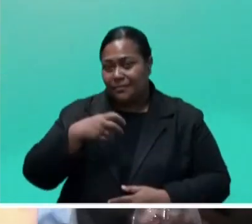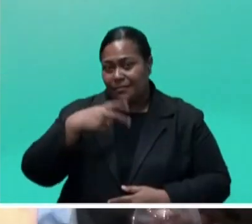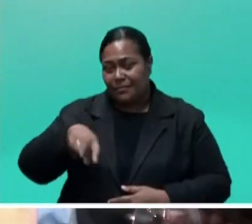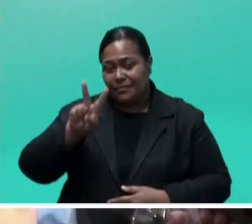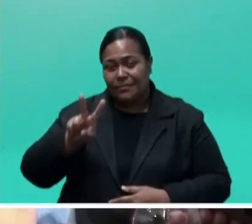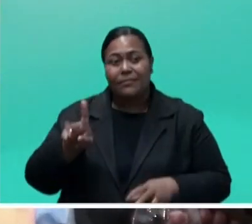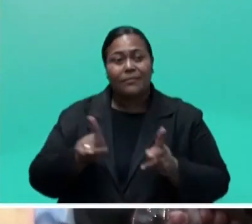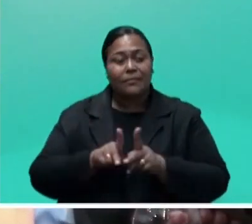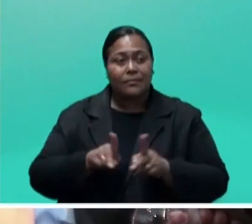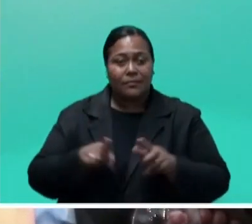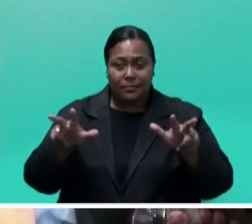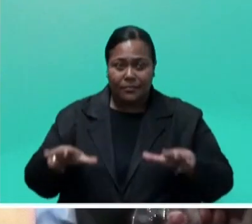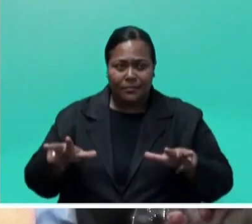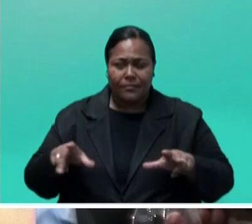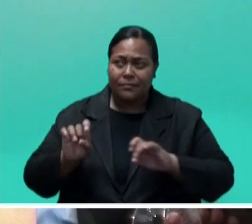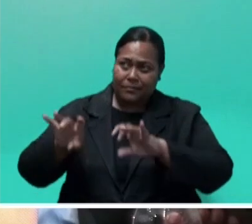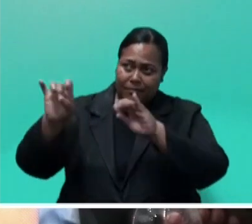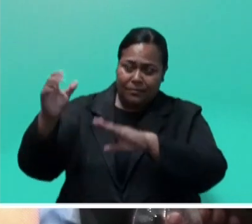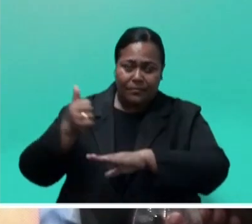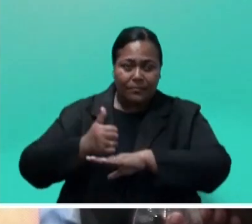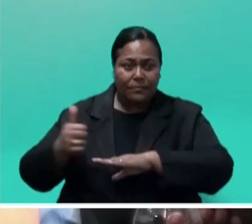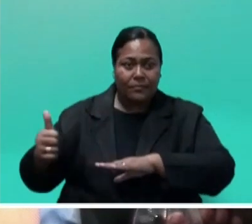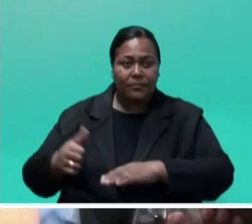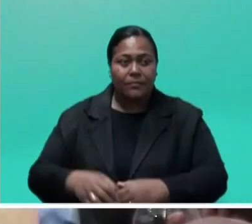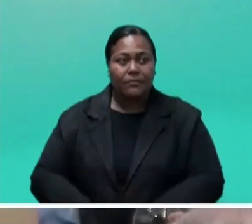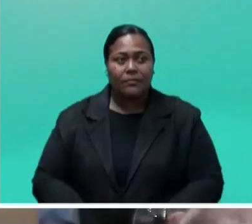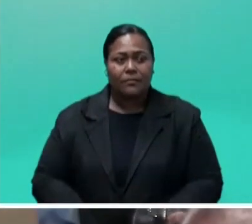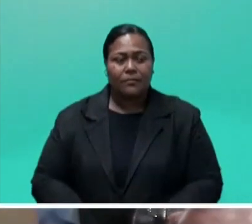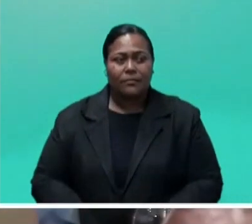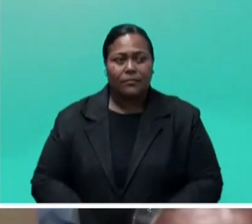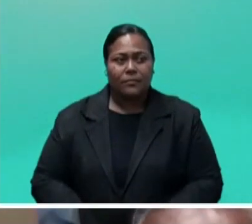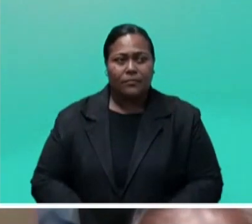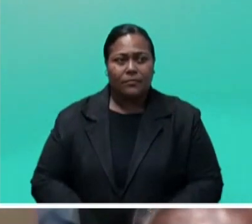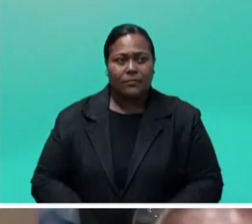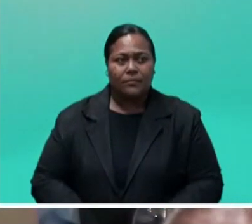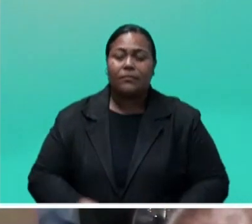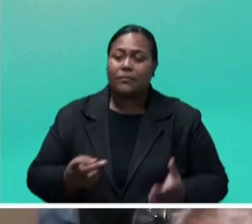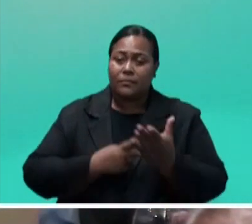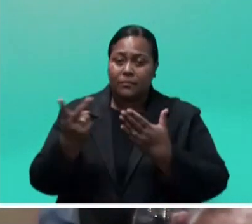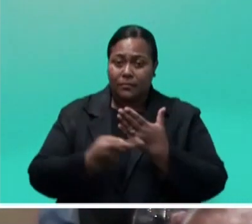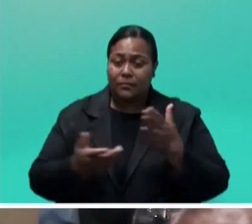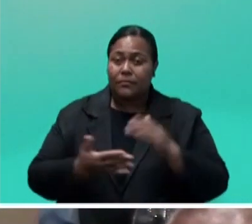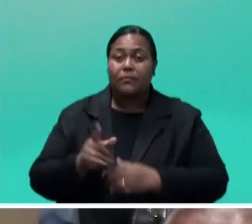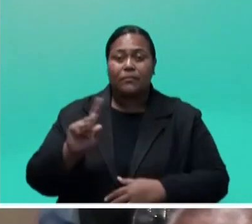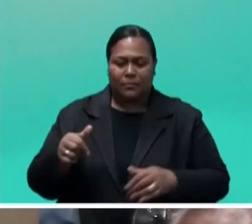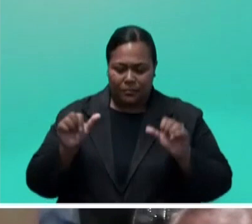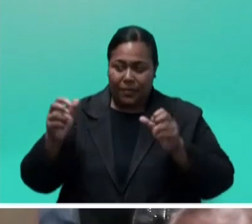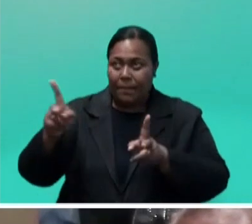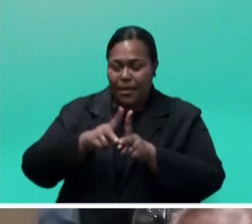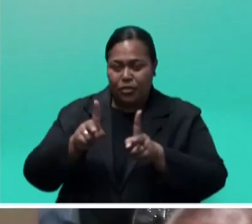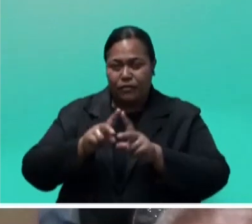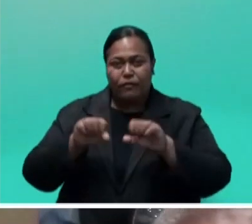was a partnership with the Australian Government and a flagship program, which is the Partnerships for Social Protection Program,